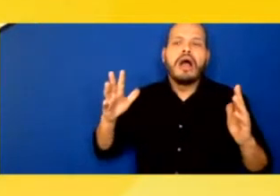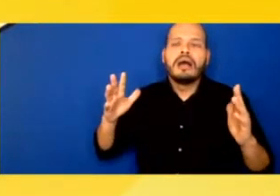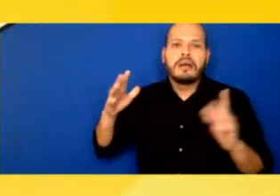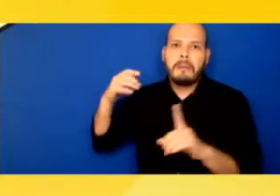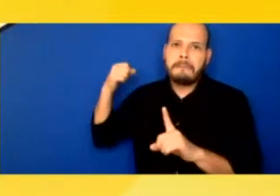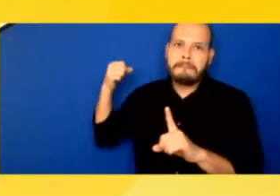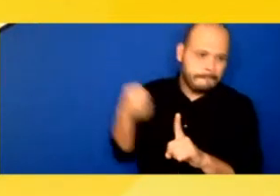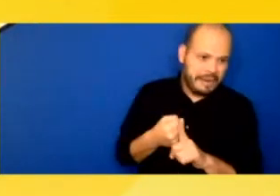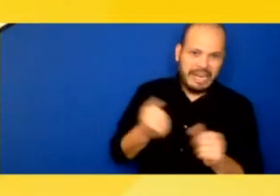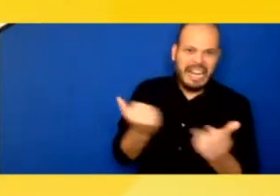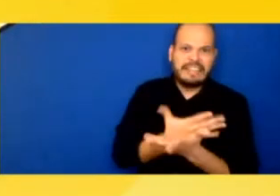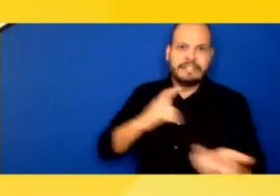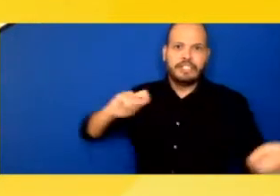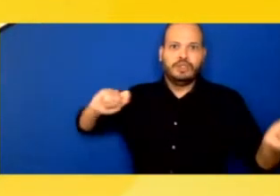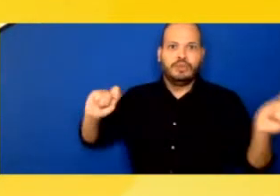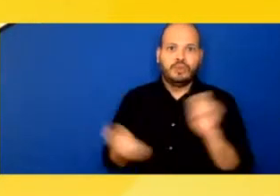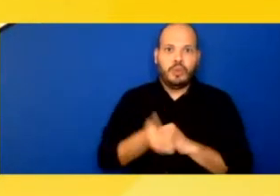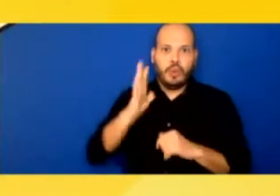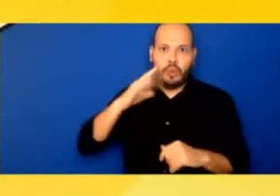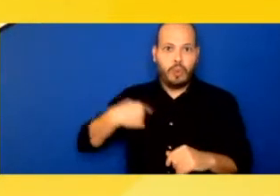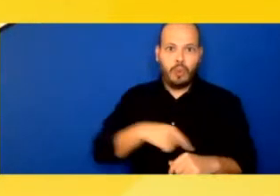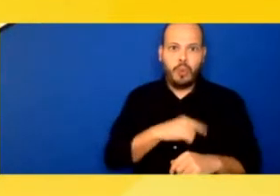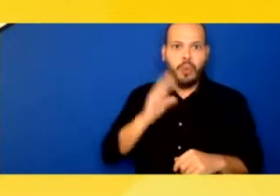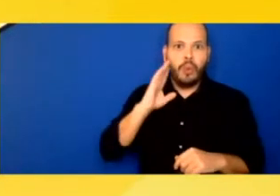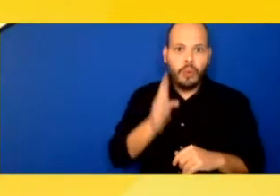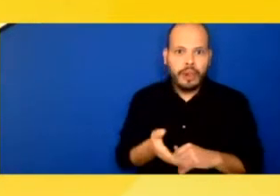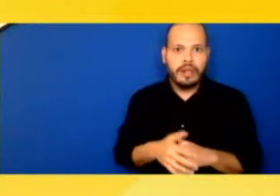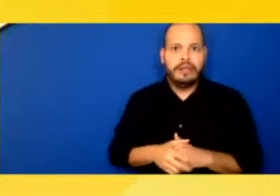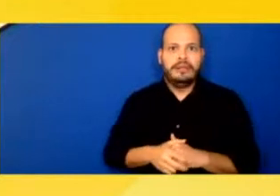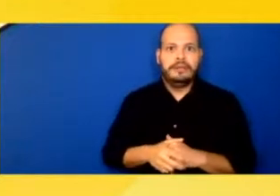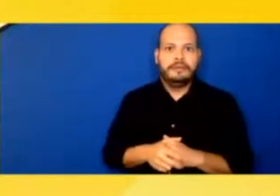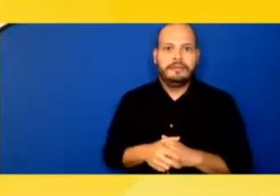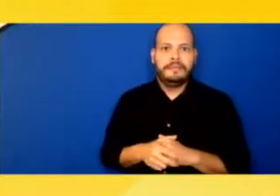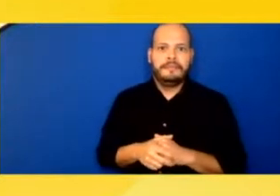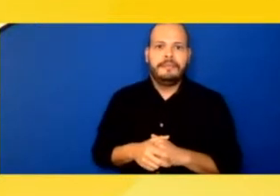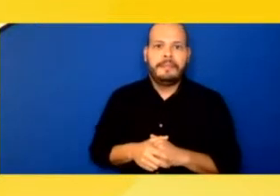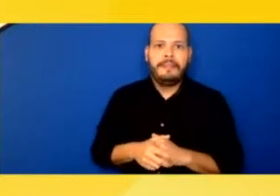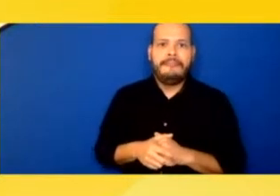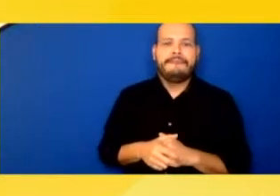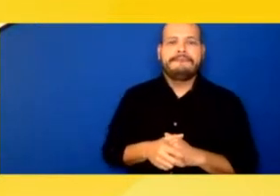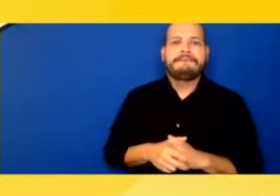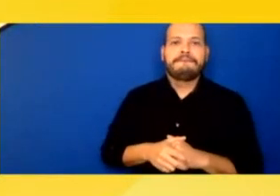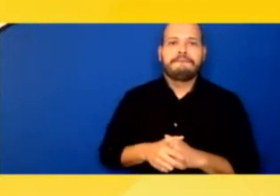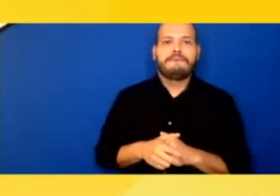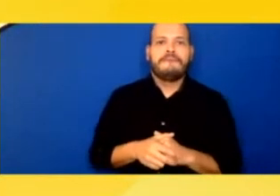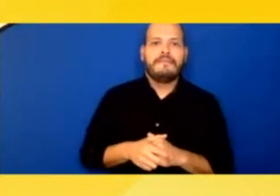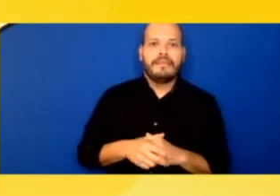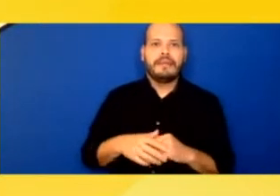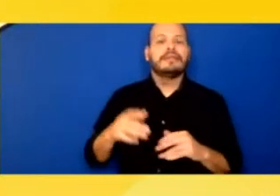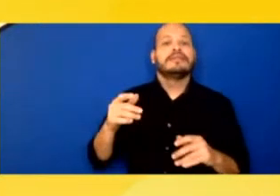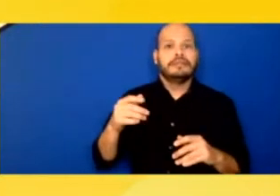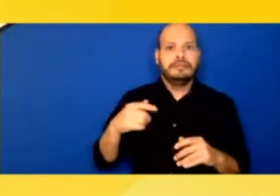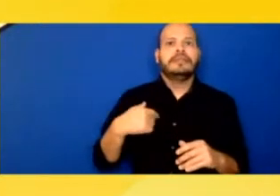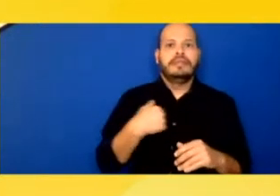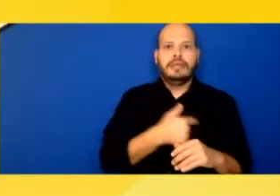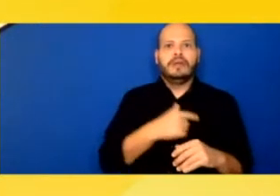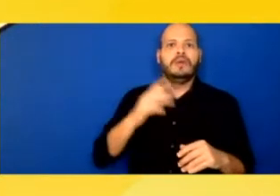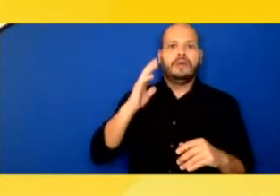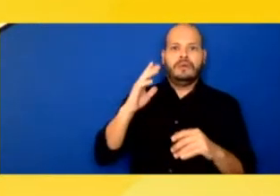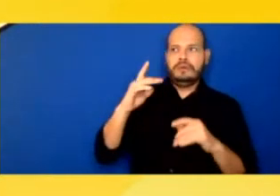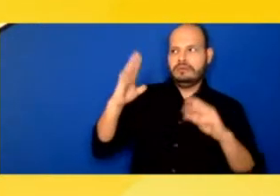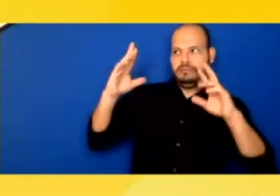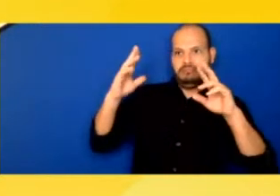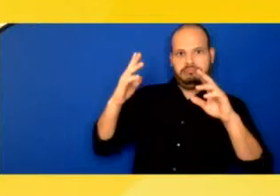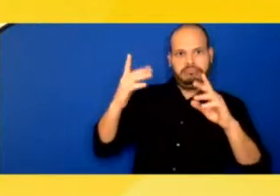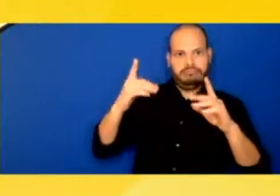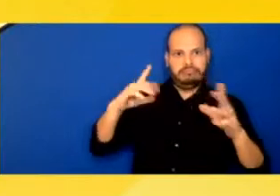that has not been unleashed. So many stones that have not been thrown. So much in our hands that we have not yet stretched out.